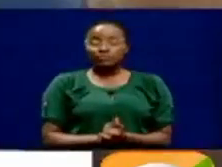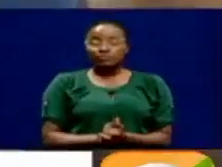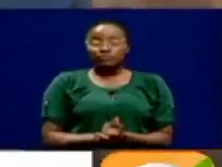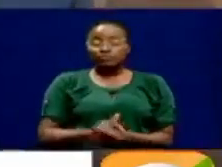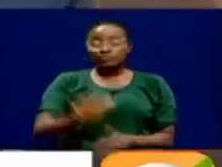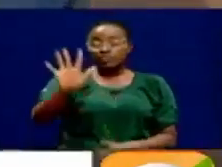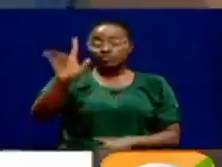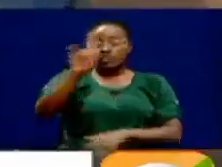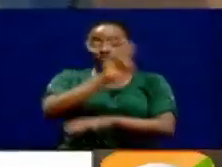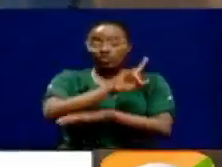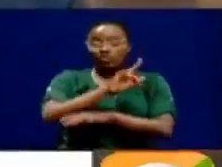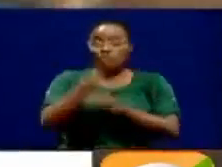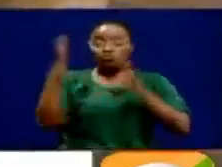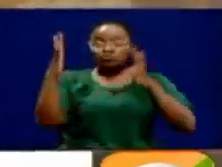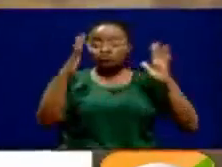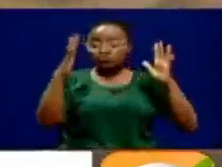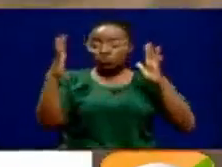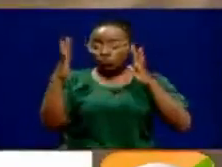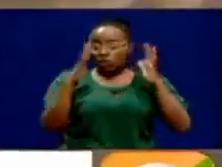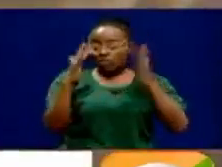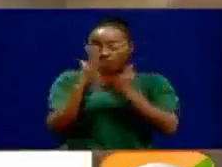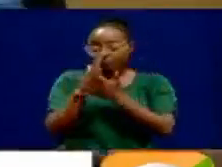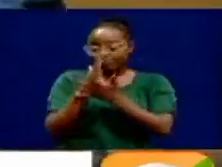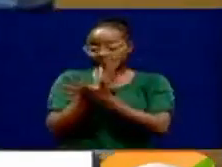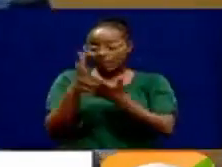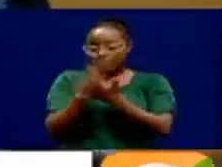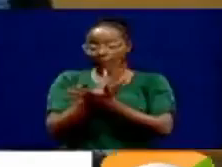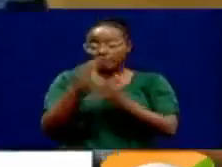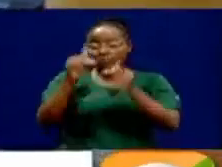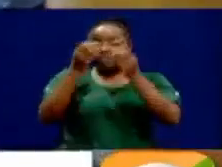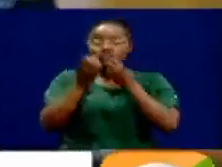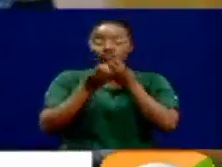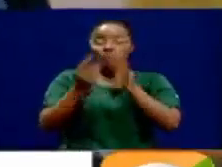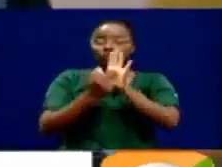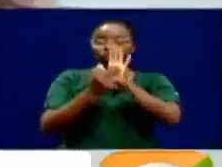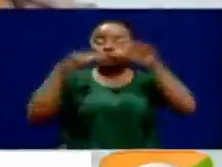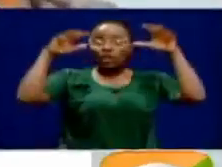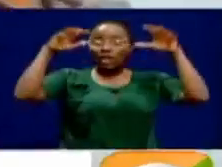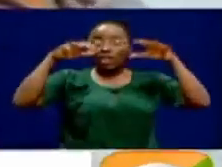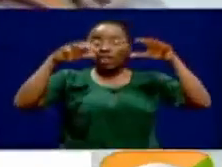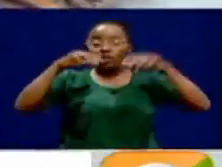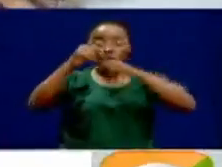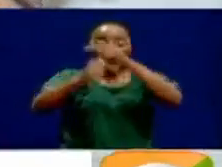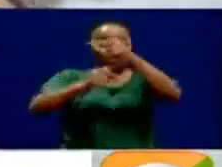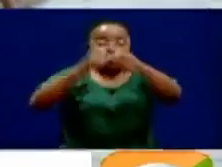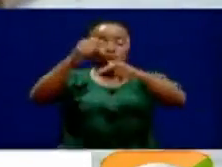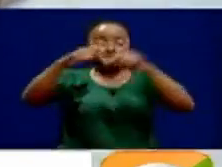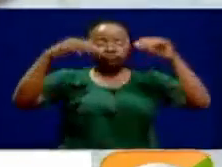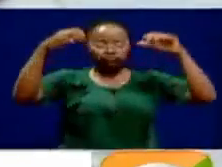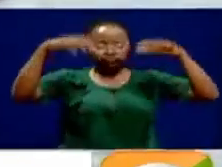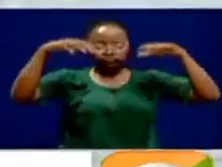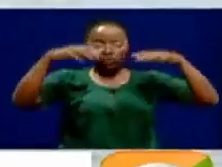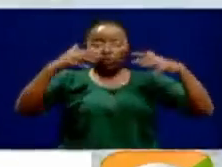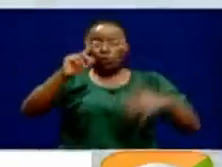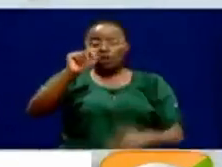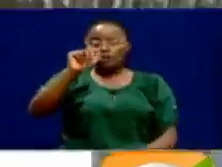A five-day weather forecast by the Meteorological Department showing heavy rains will continue pounding Tana